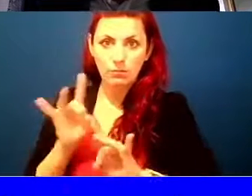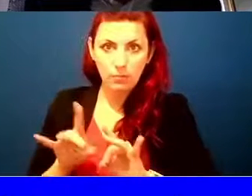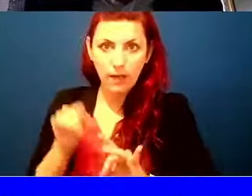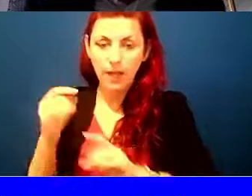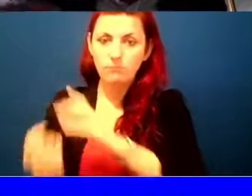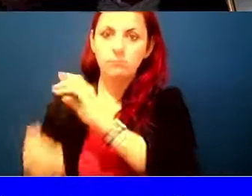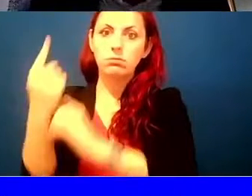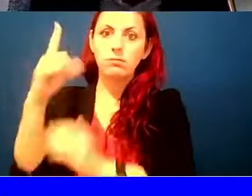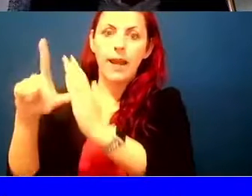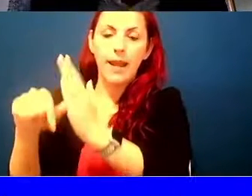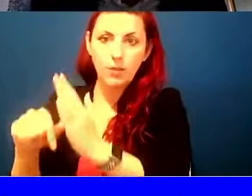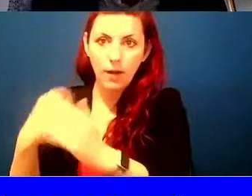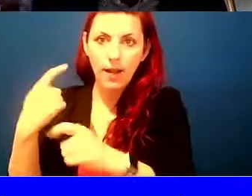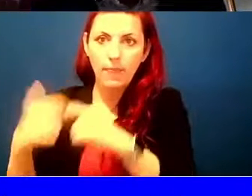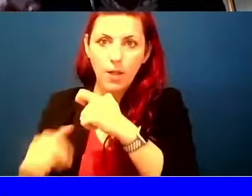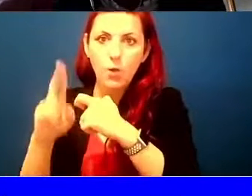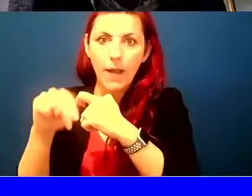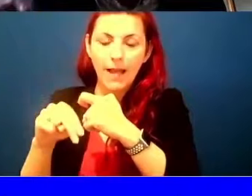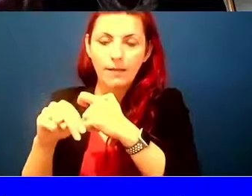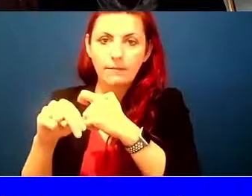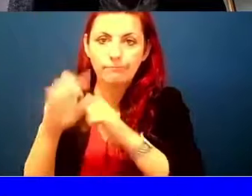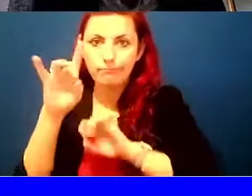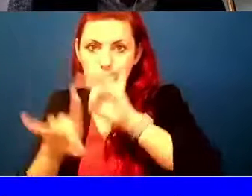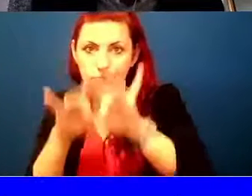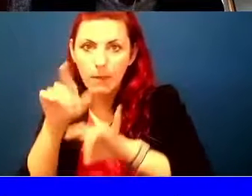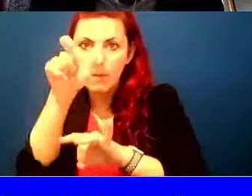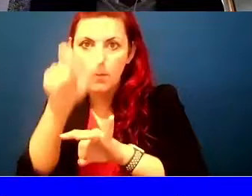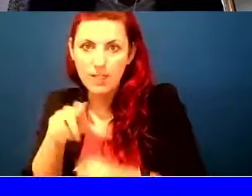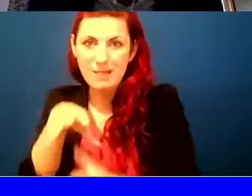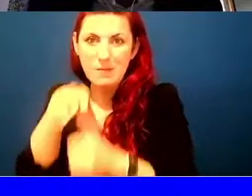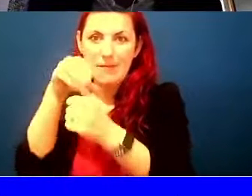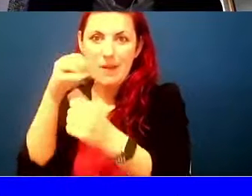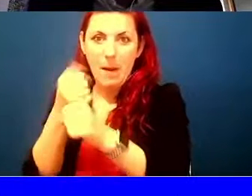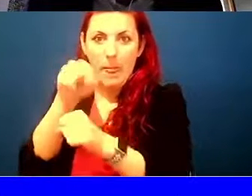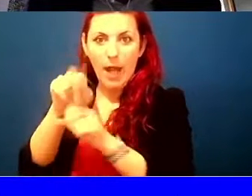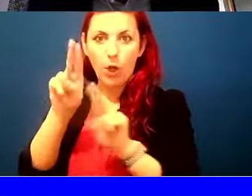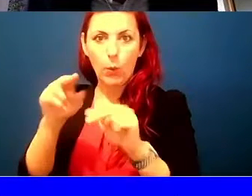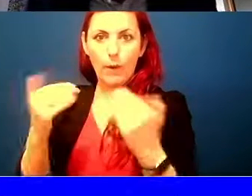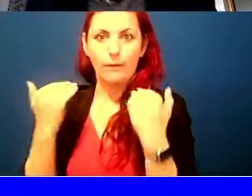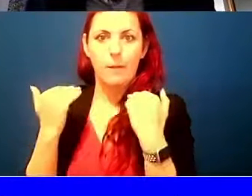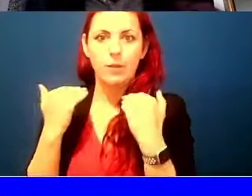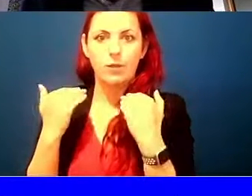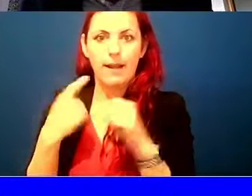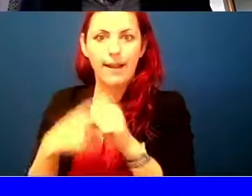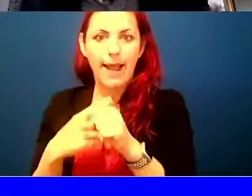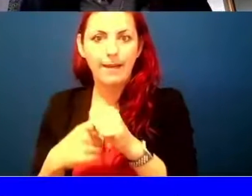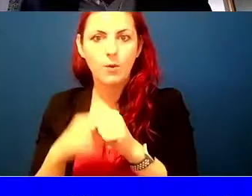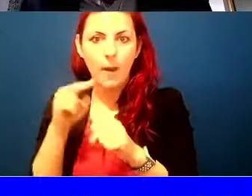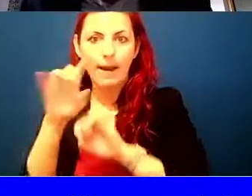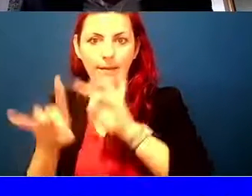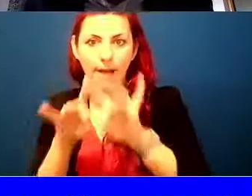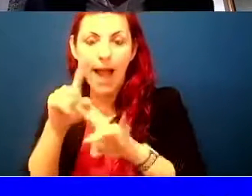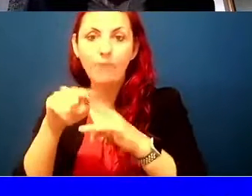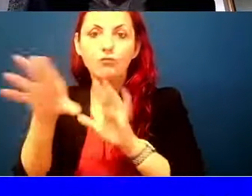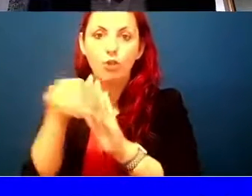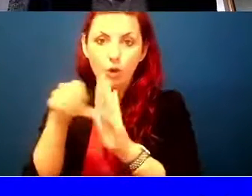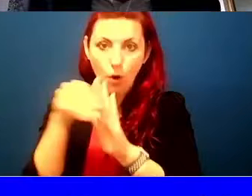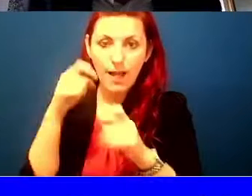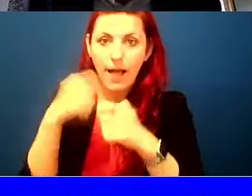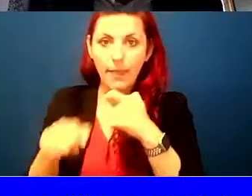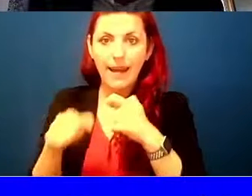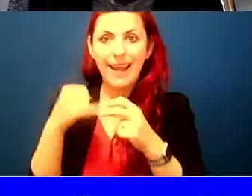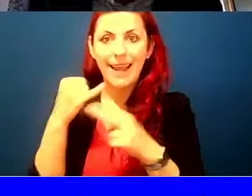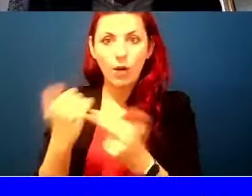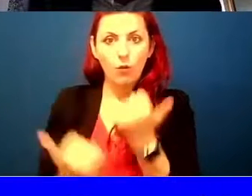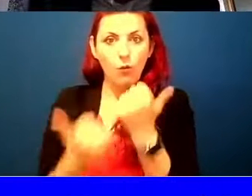simply re-examine the witness on that specific material point, and you would also record that and have that played in court. There